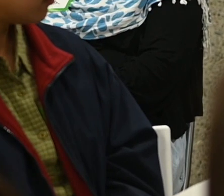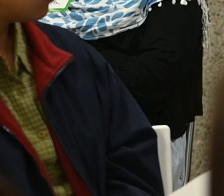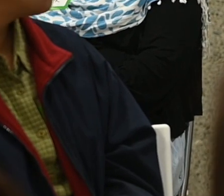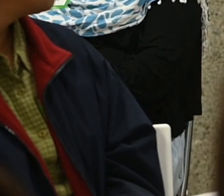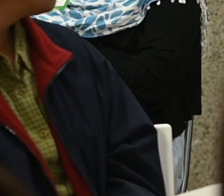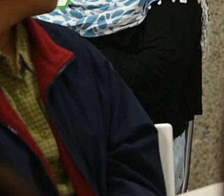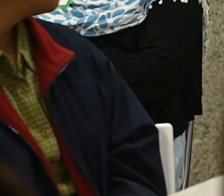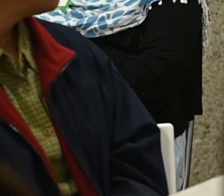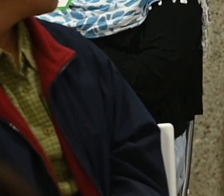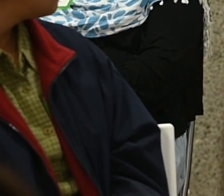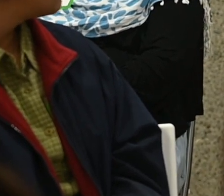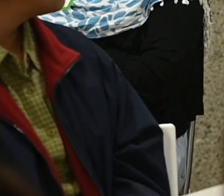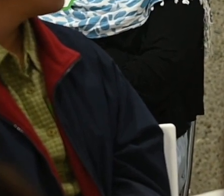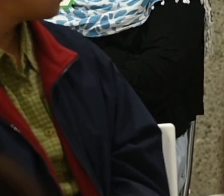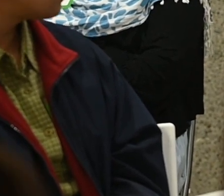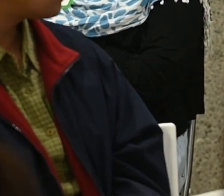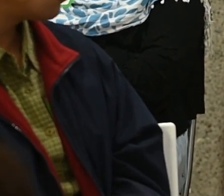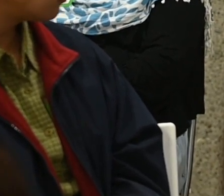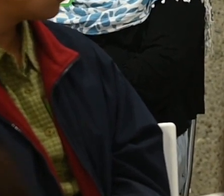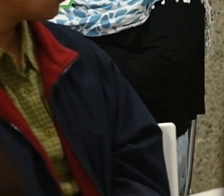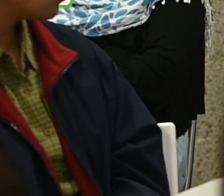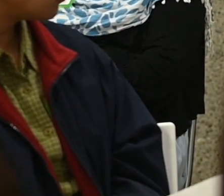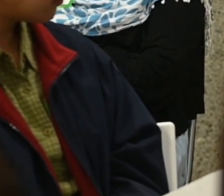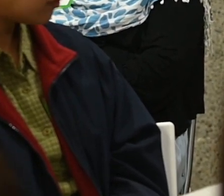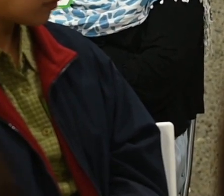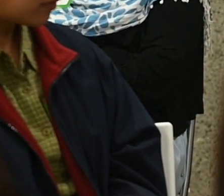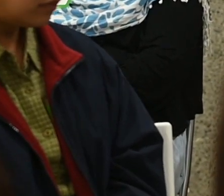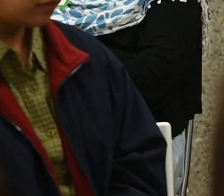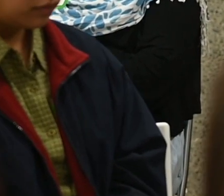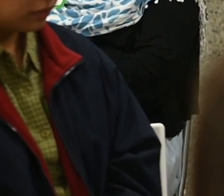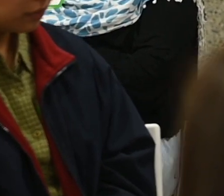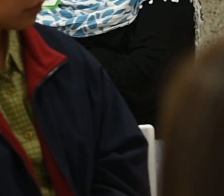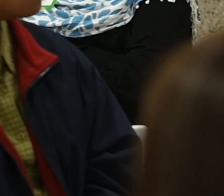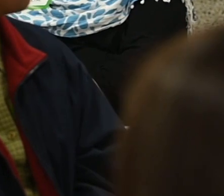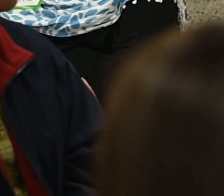coach for people that are in this space of social change, but I don't do it